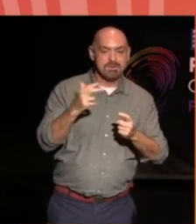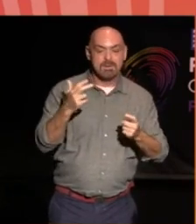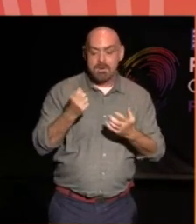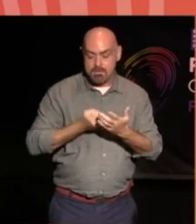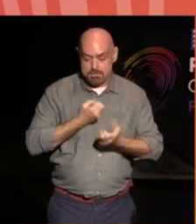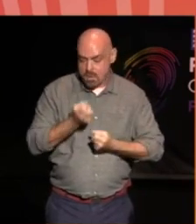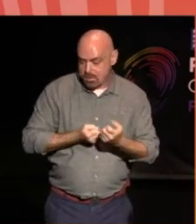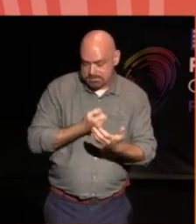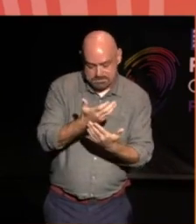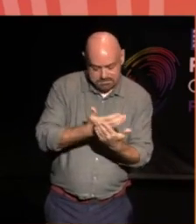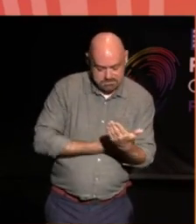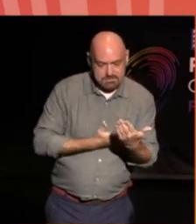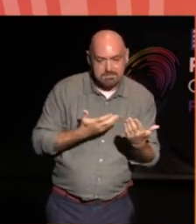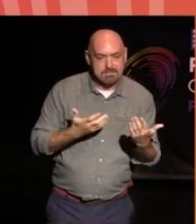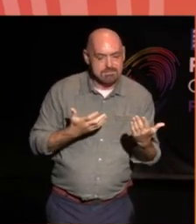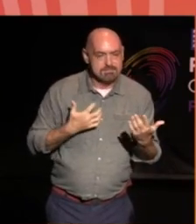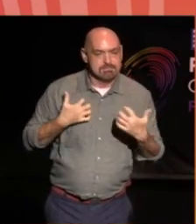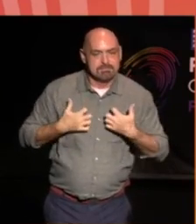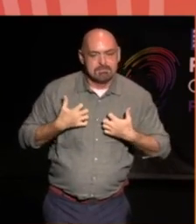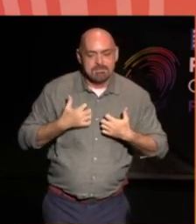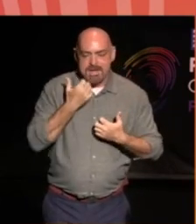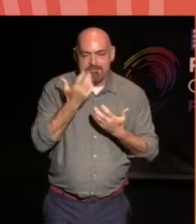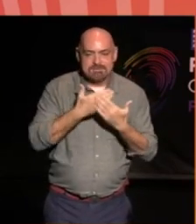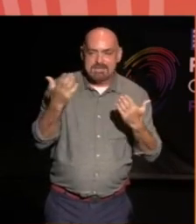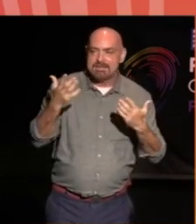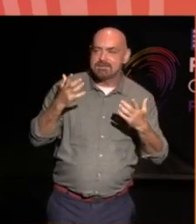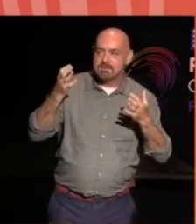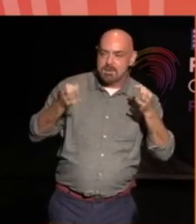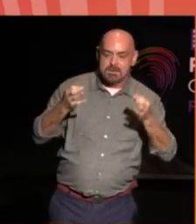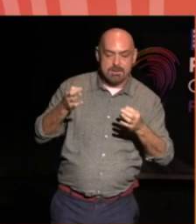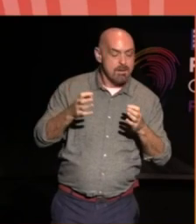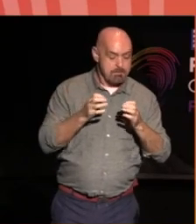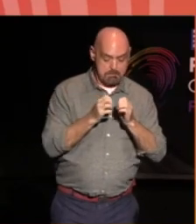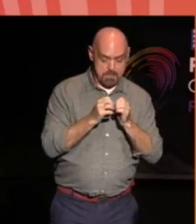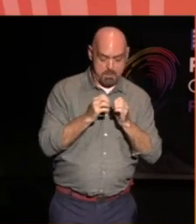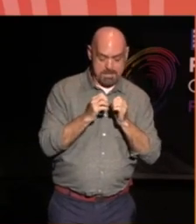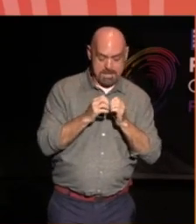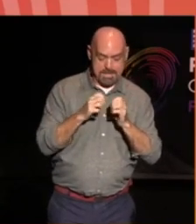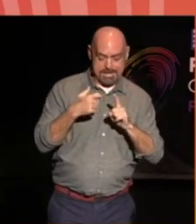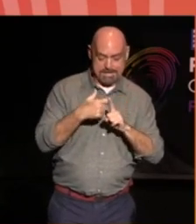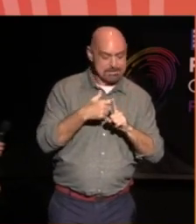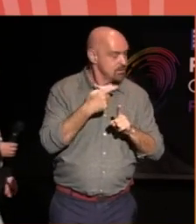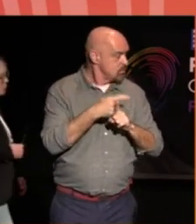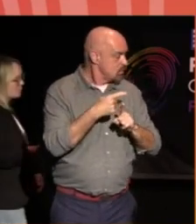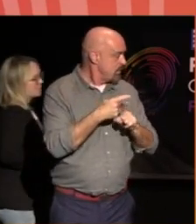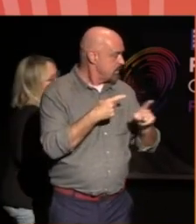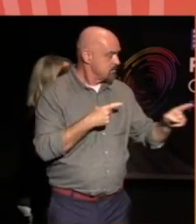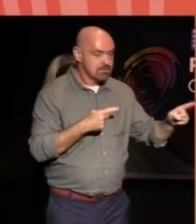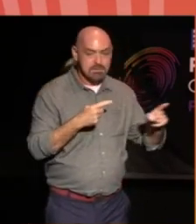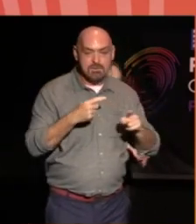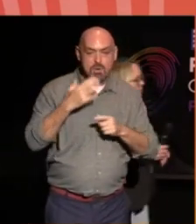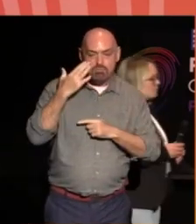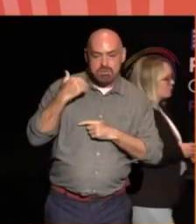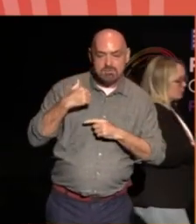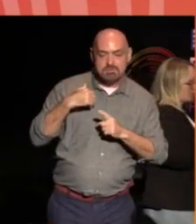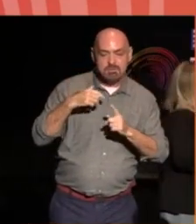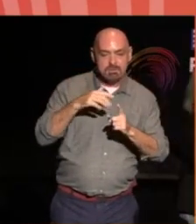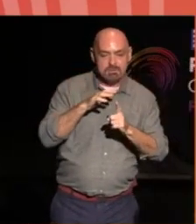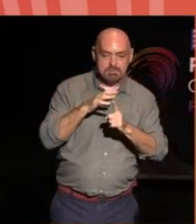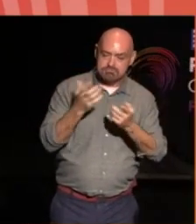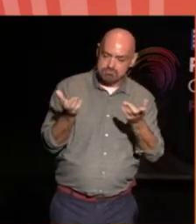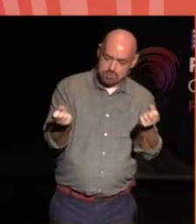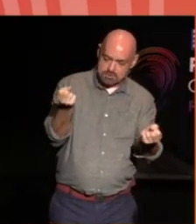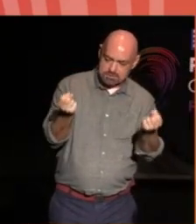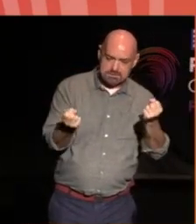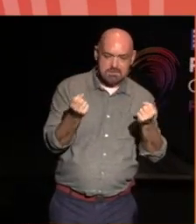every day, but politicians and leaders do all the time. There's Bobby Kennedy speaking about racial justice to 500 people there.